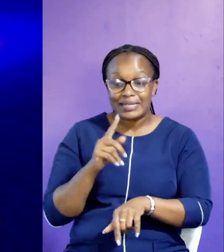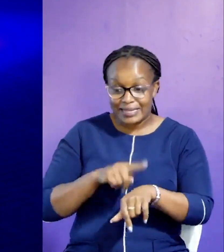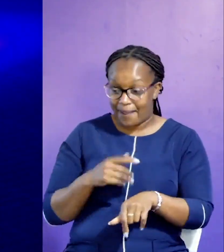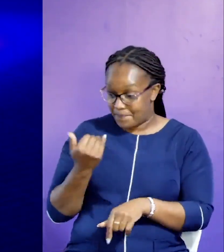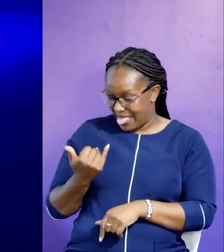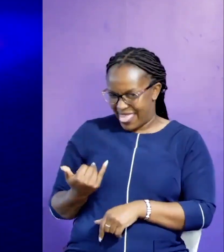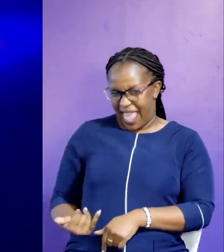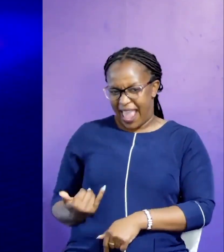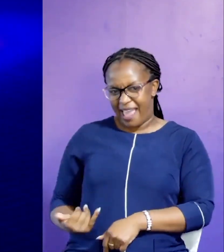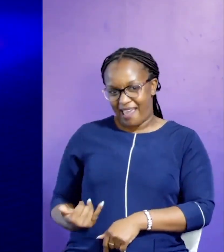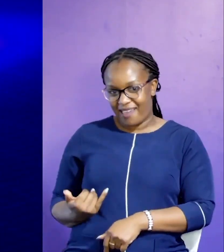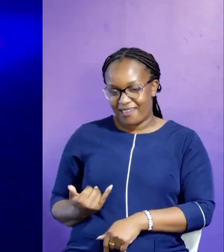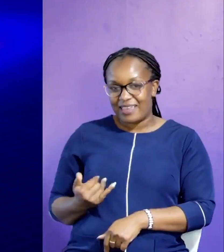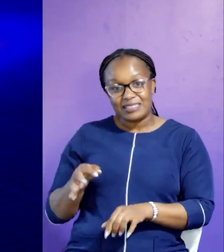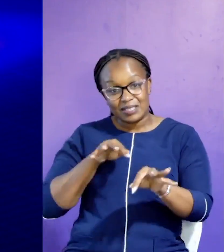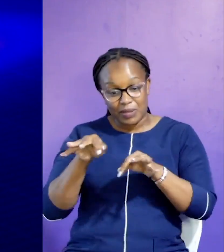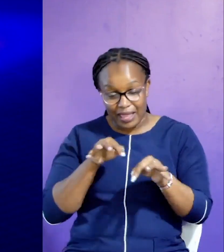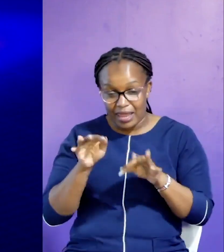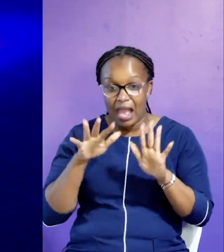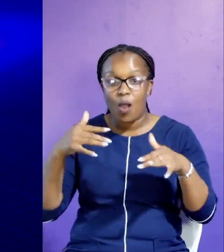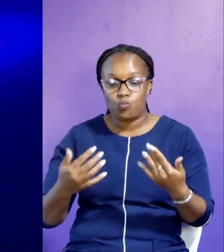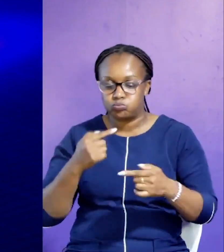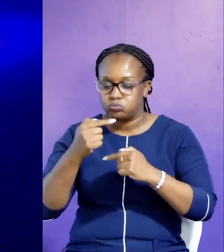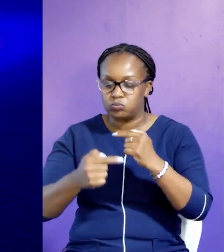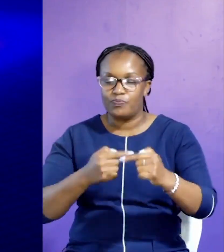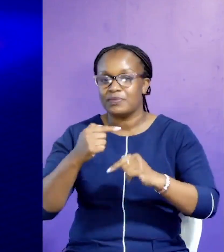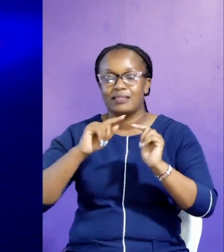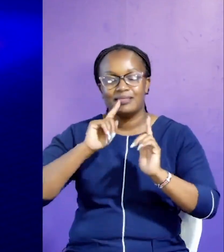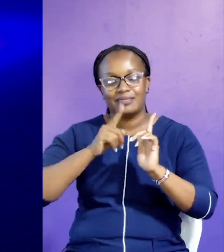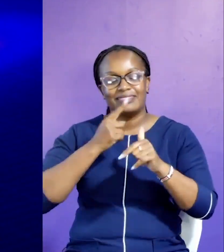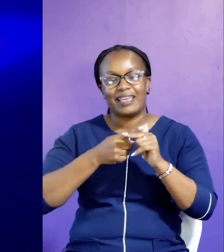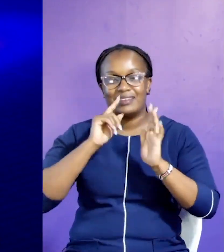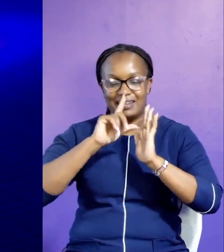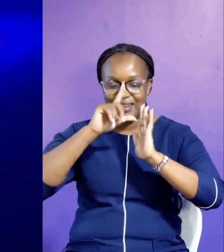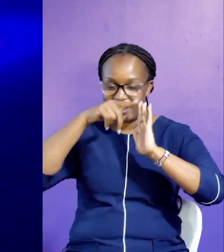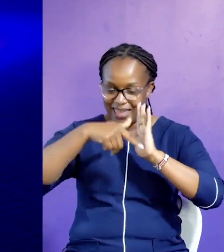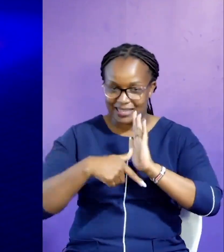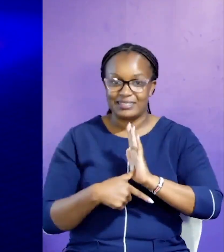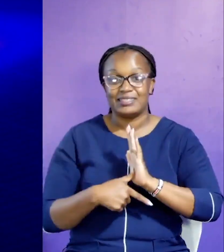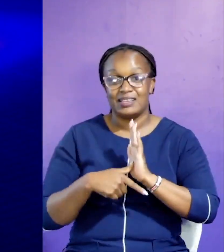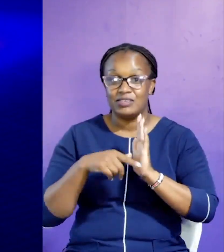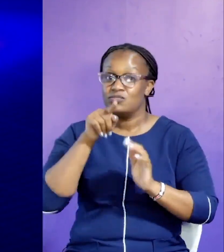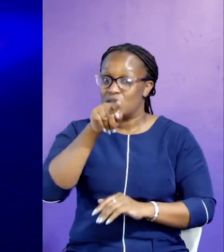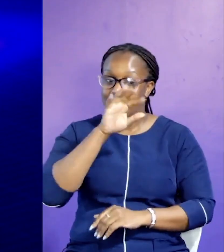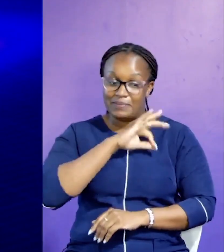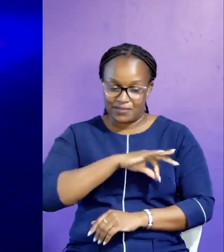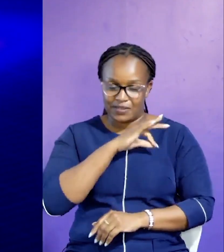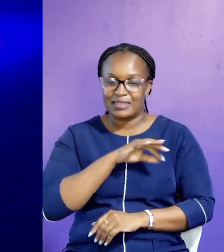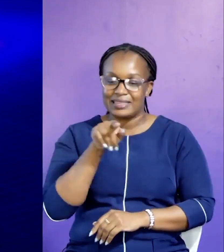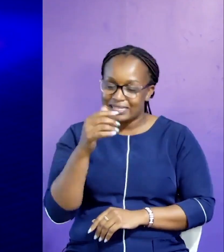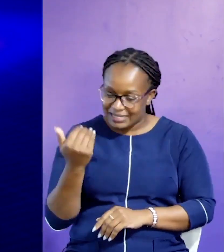mwelezee on how to go about it, and at the end of the day, wewe ndio uta benefit, because huyu mtoto